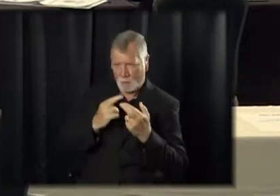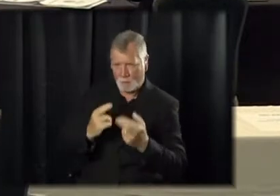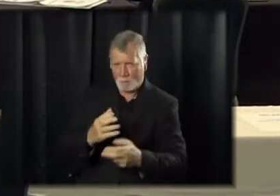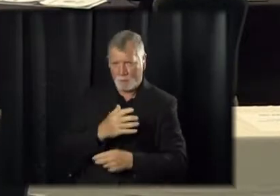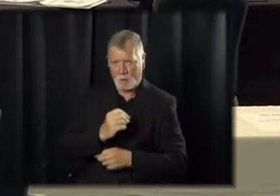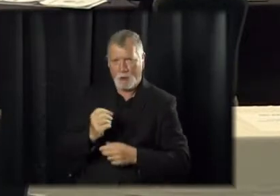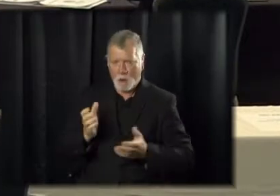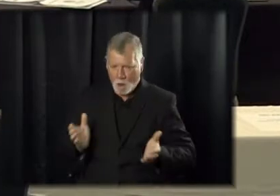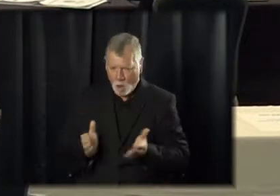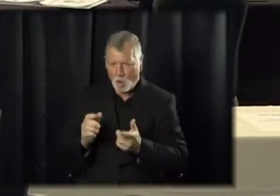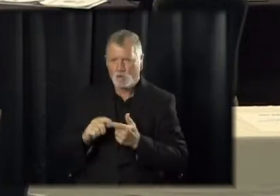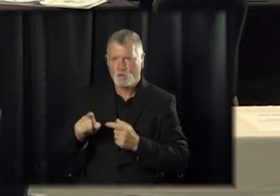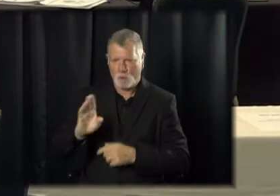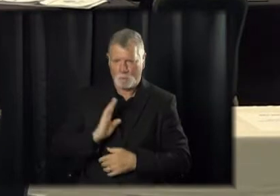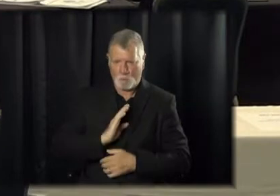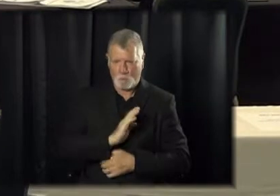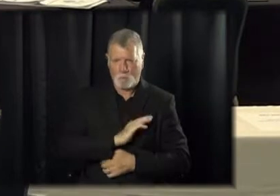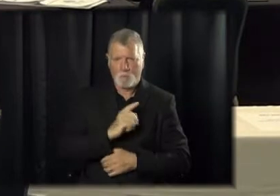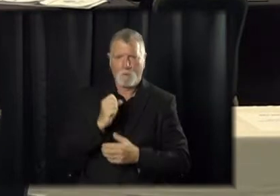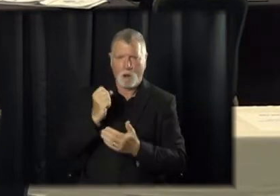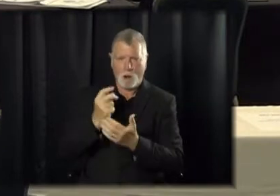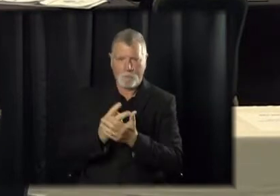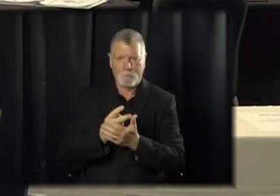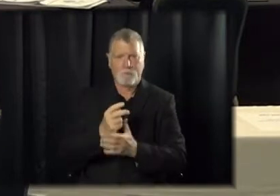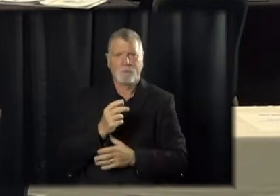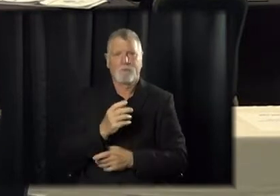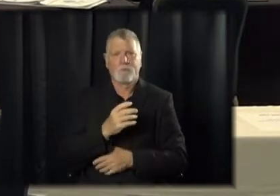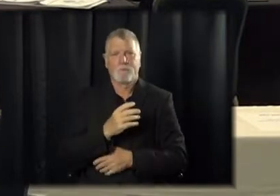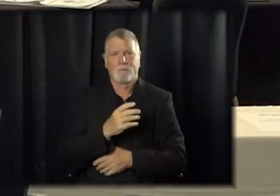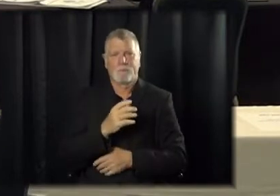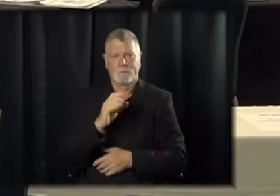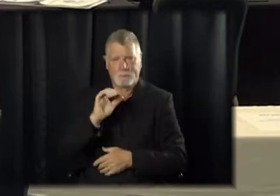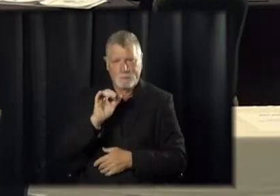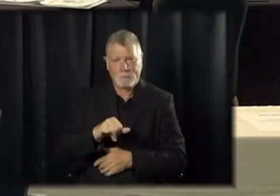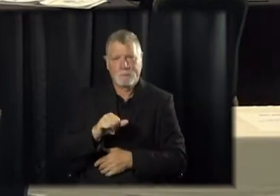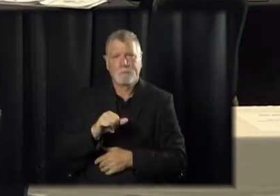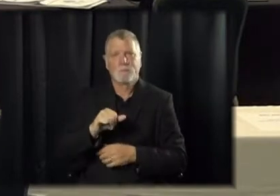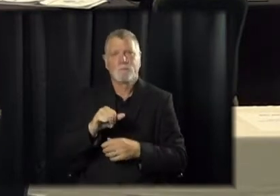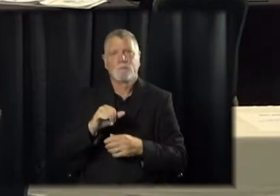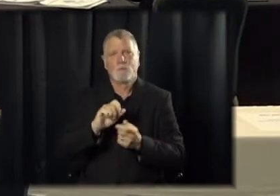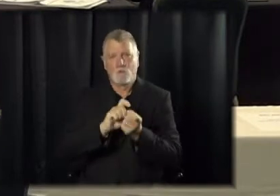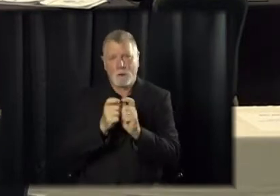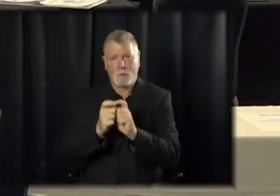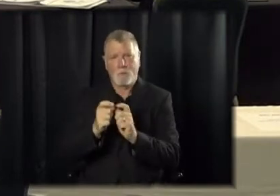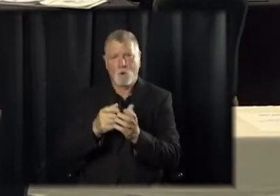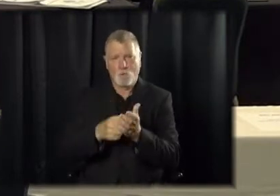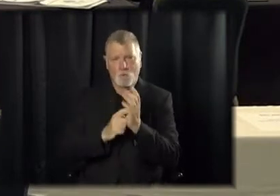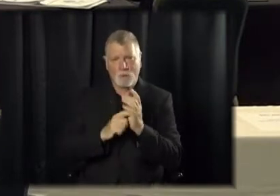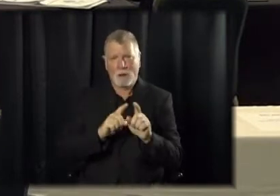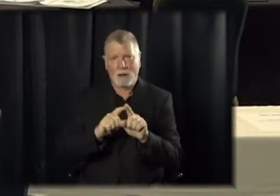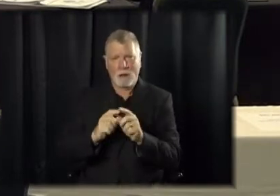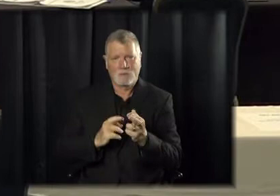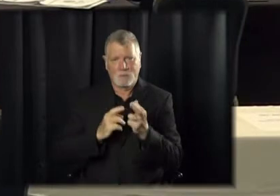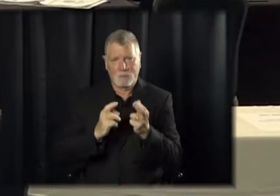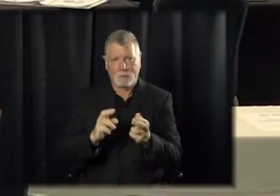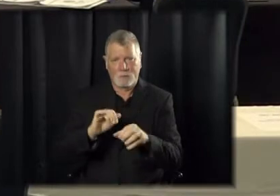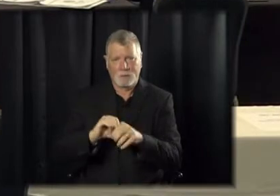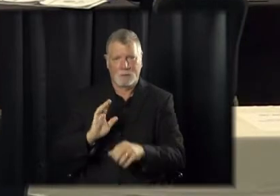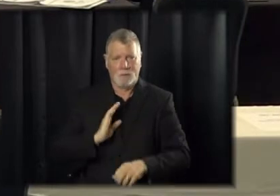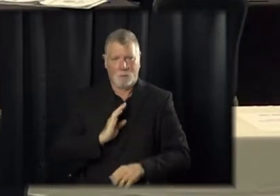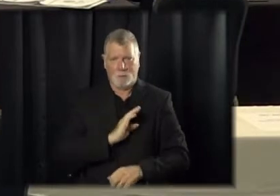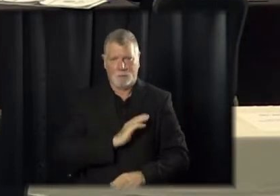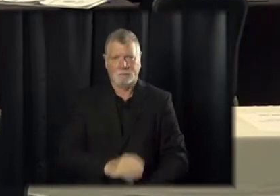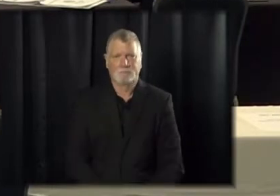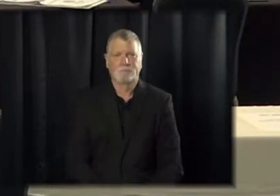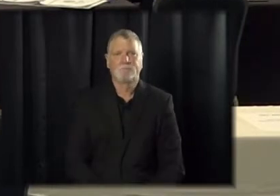recommendations, and I urge the board to approve the reprogramming requests as recommended by the board